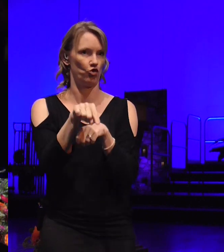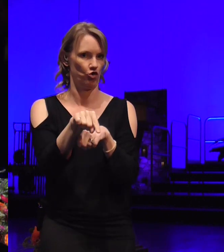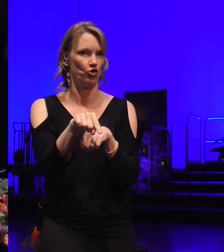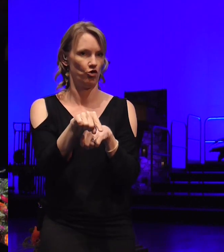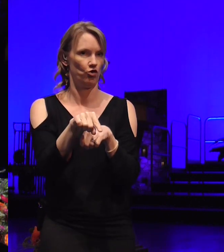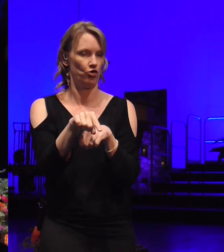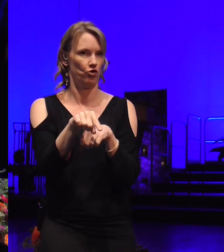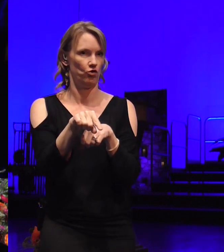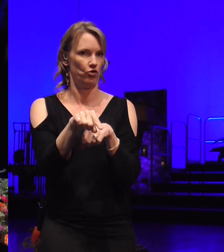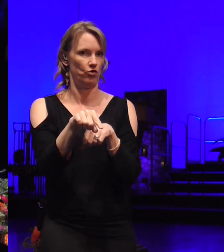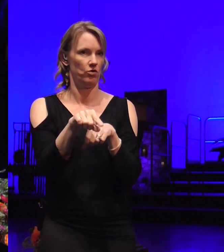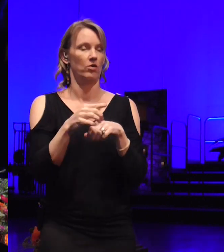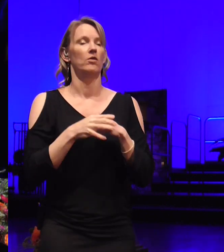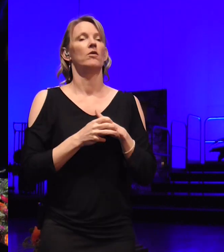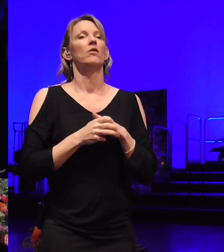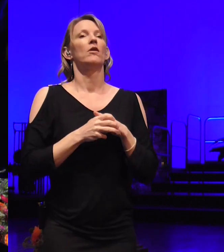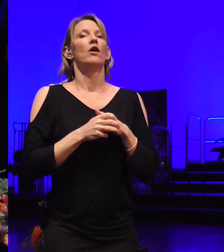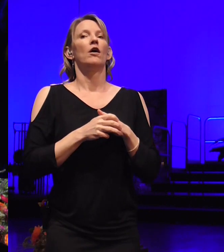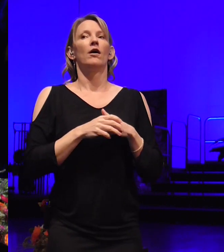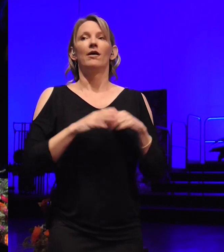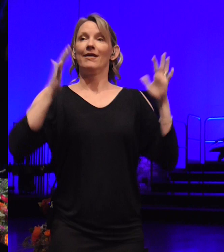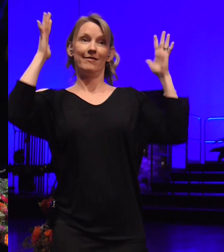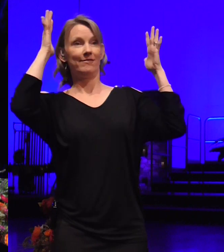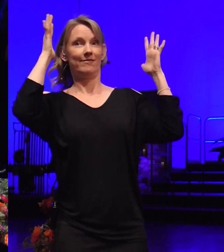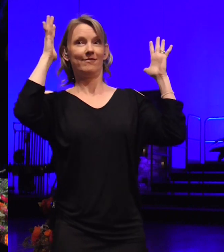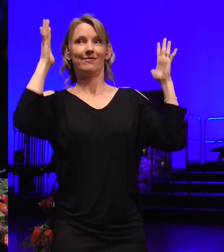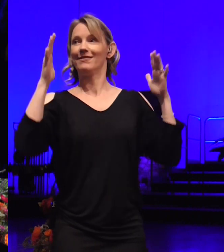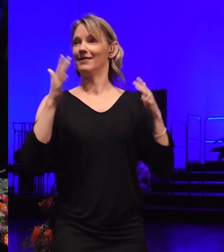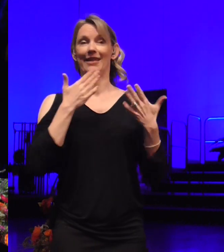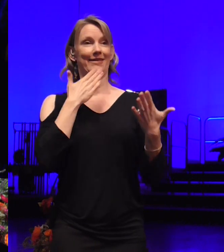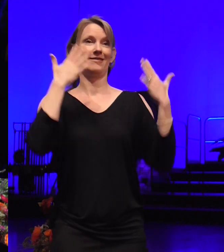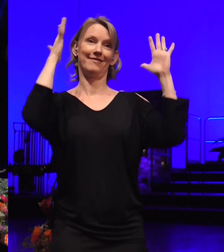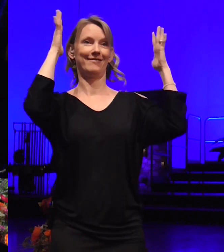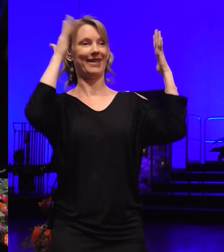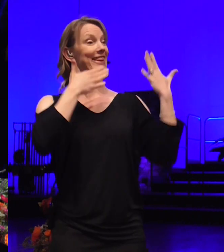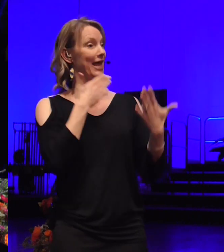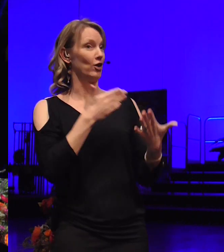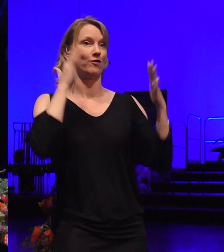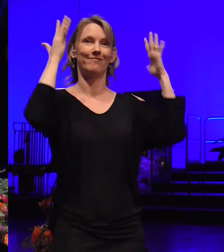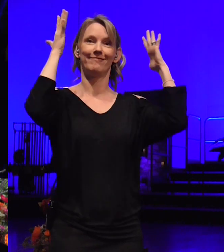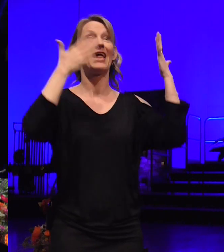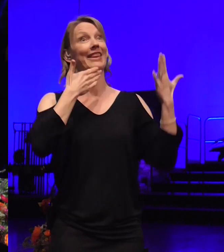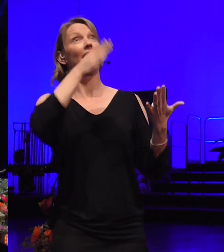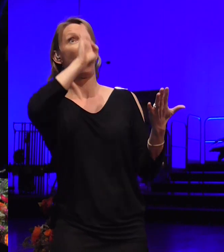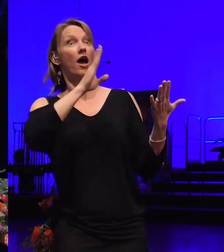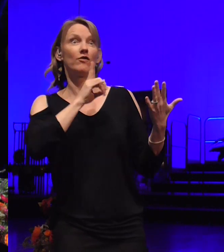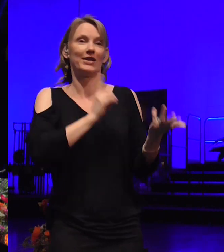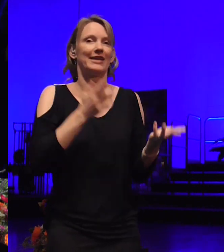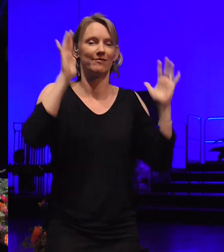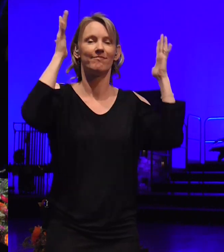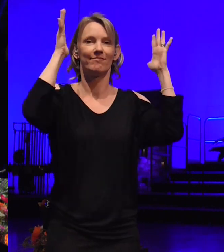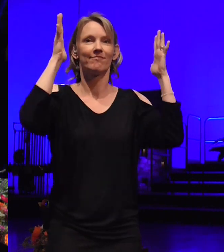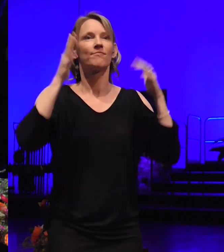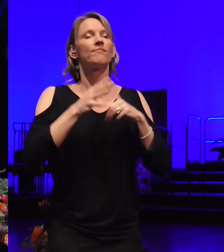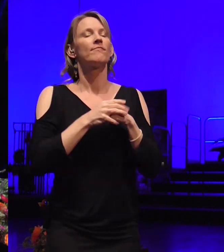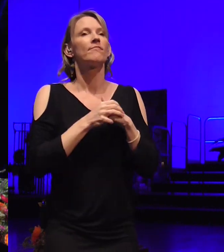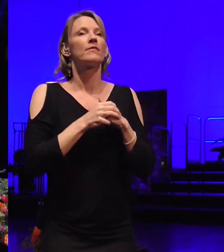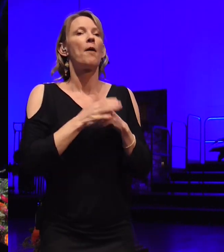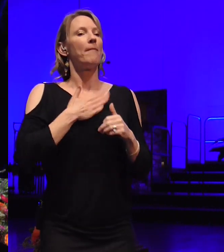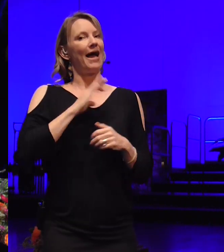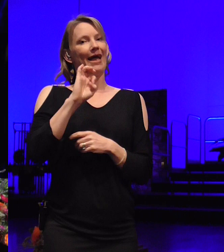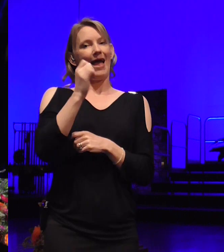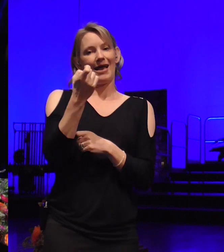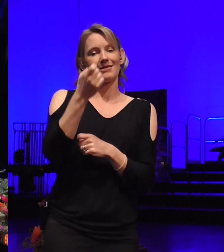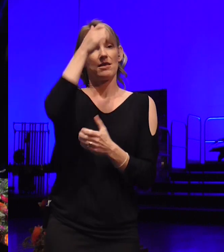Mile High Church. My ex-husband and I, thank you, thank God, really, thank